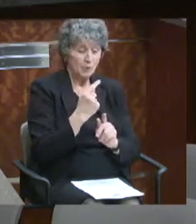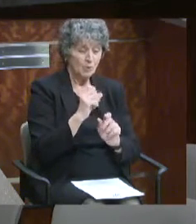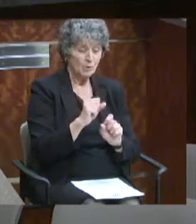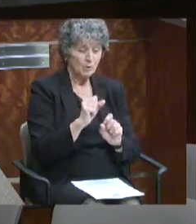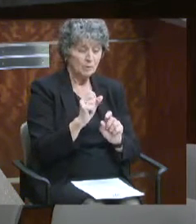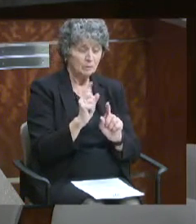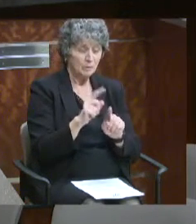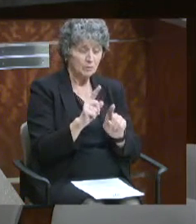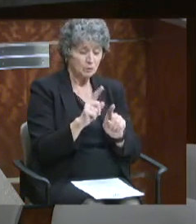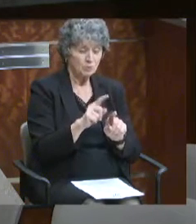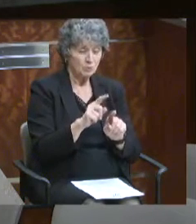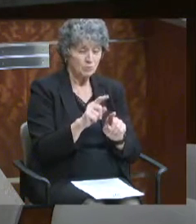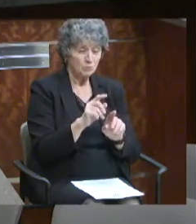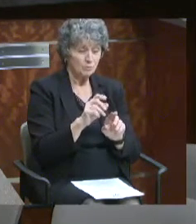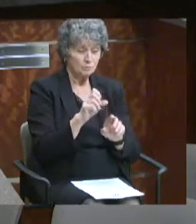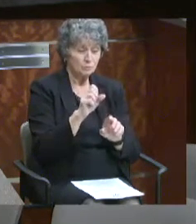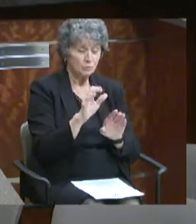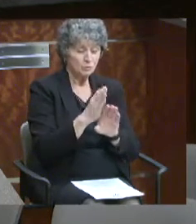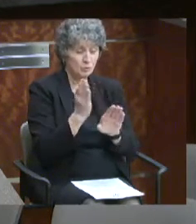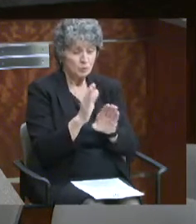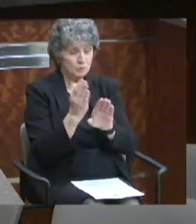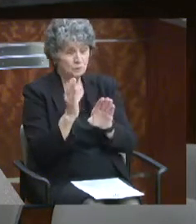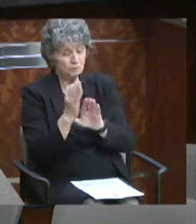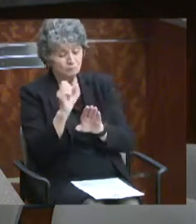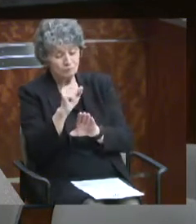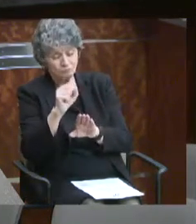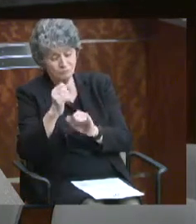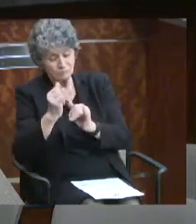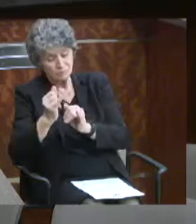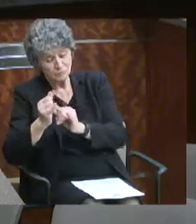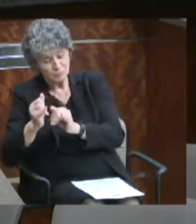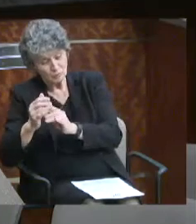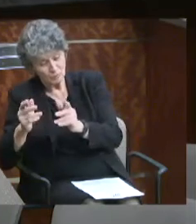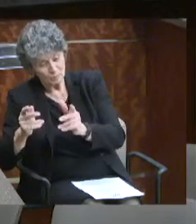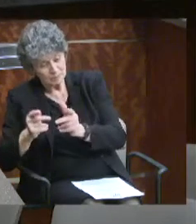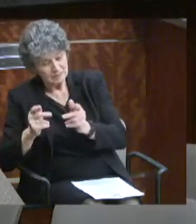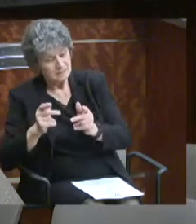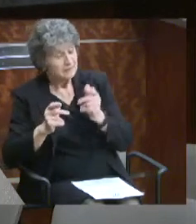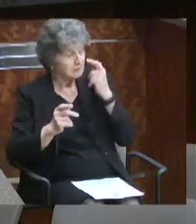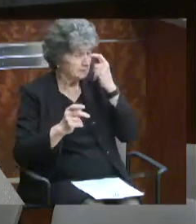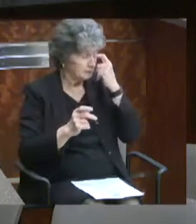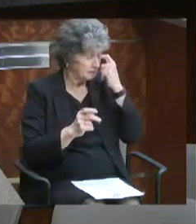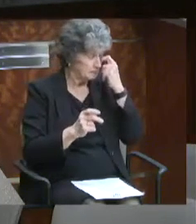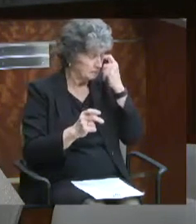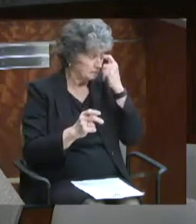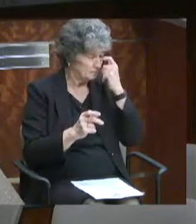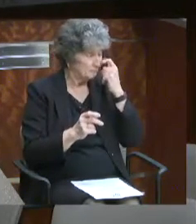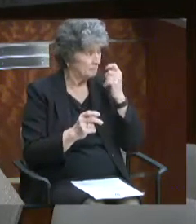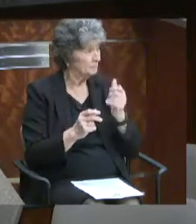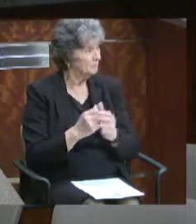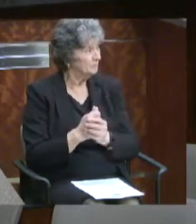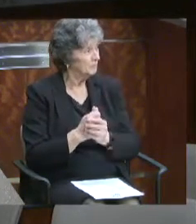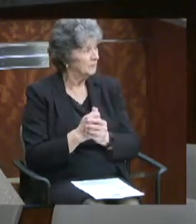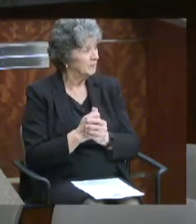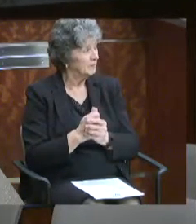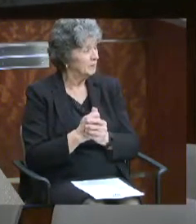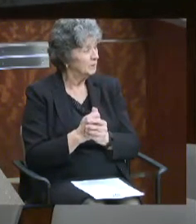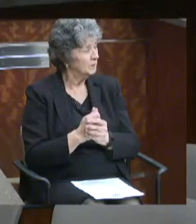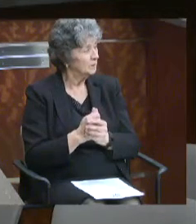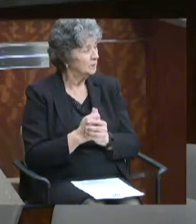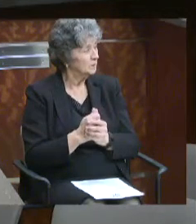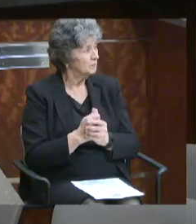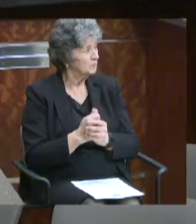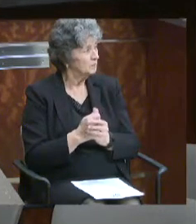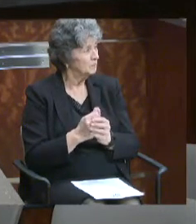with information. I'll have to ask you about how we get something like that printed, but with an offer